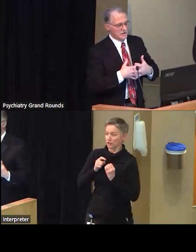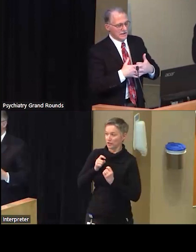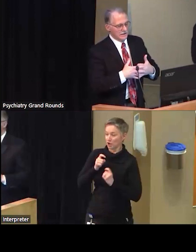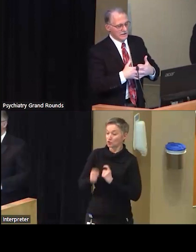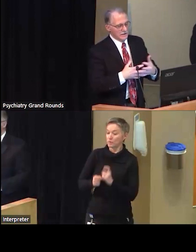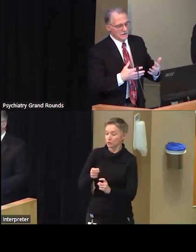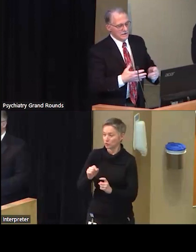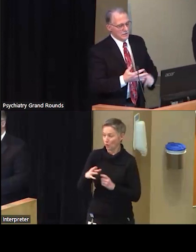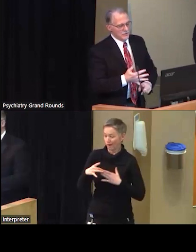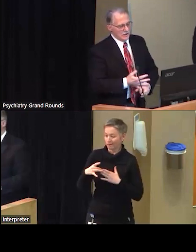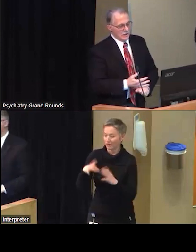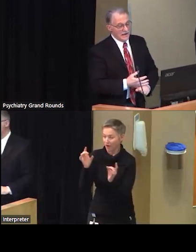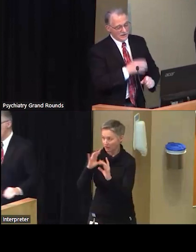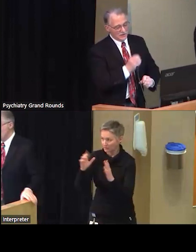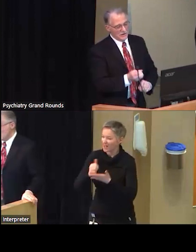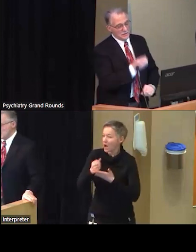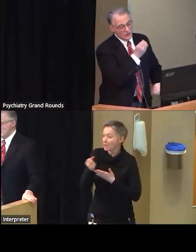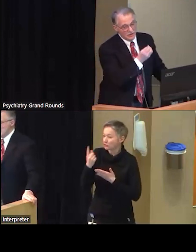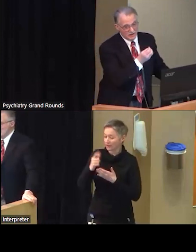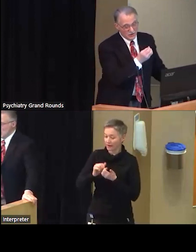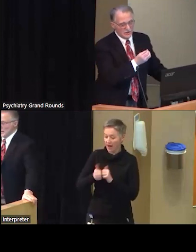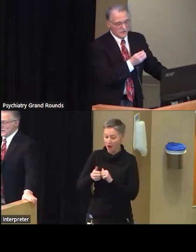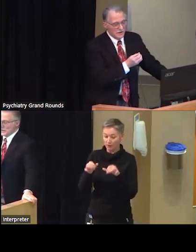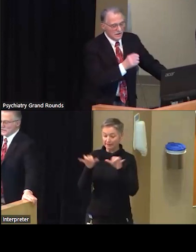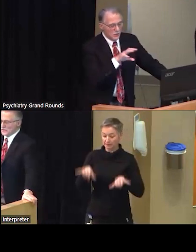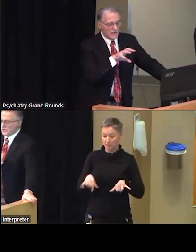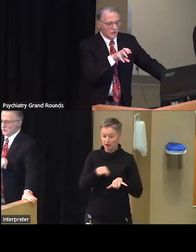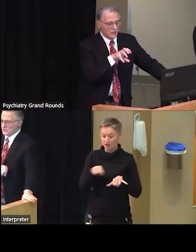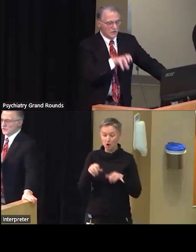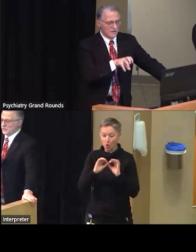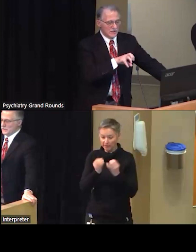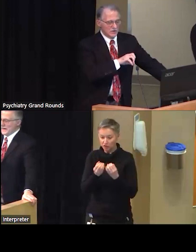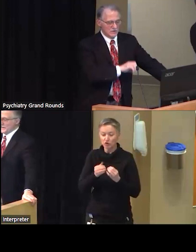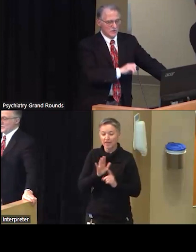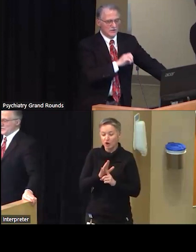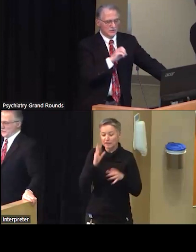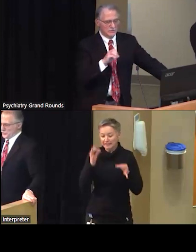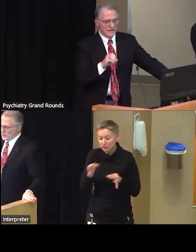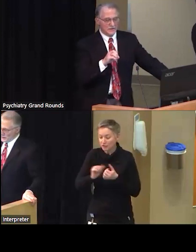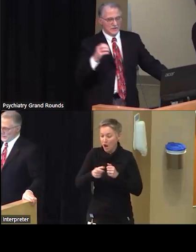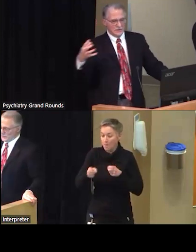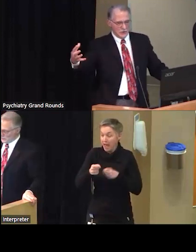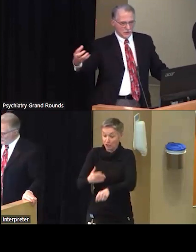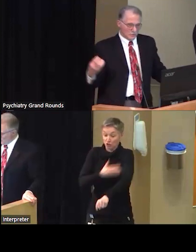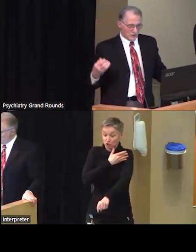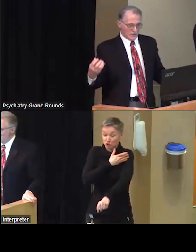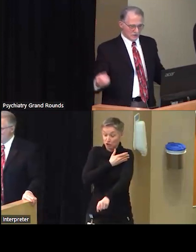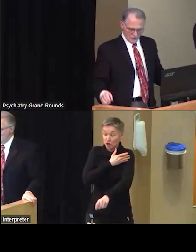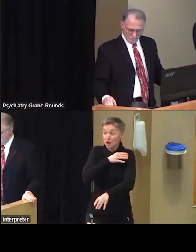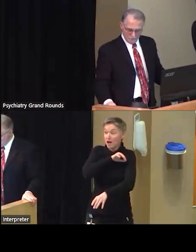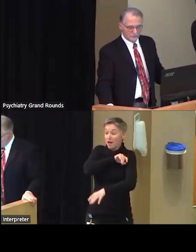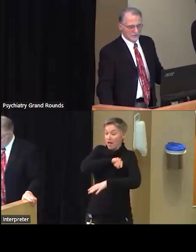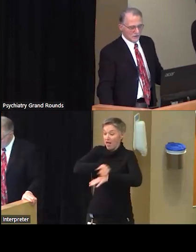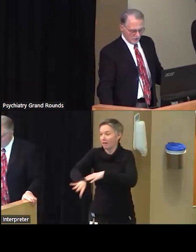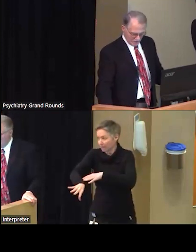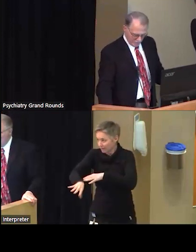to understand how certain upstream decisions, the way organizations are structured and managed, can contribute